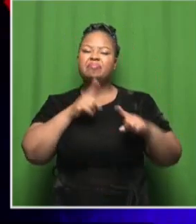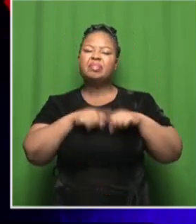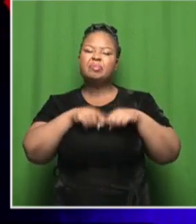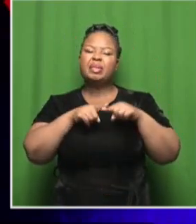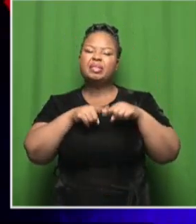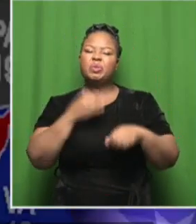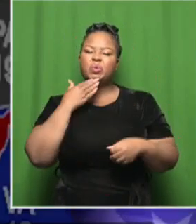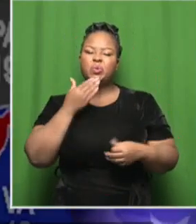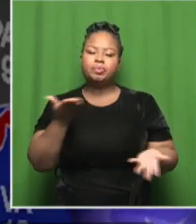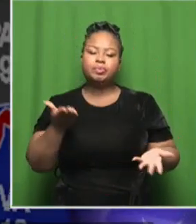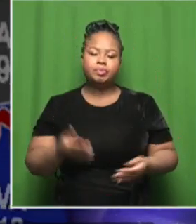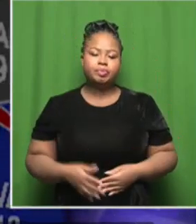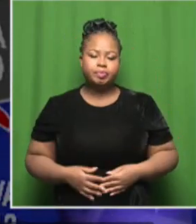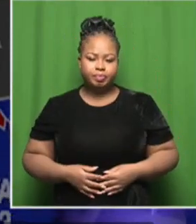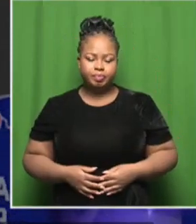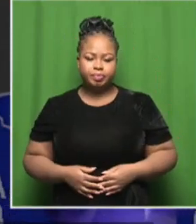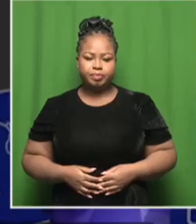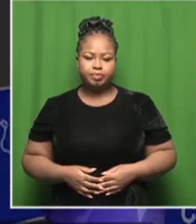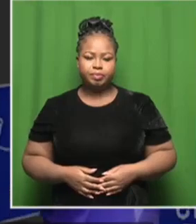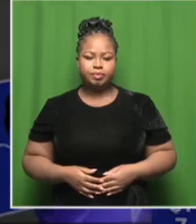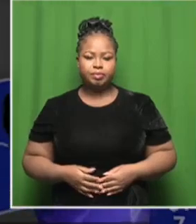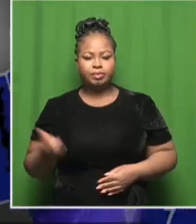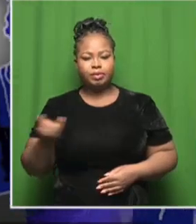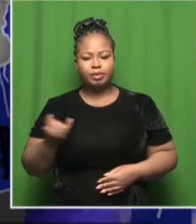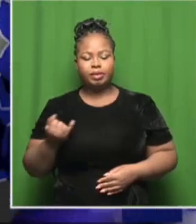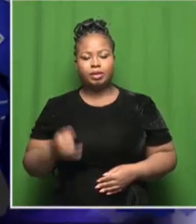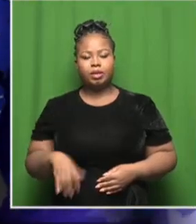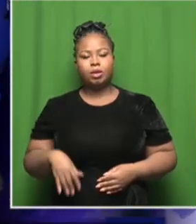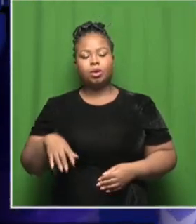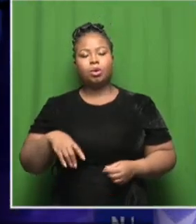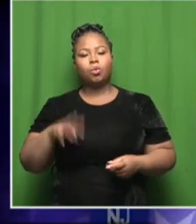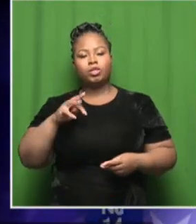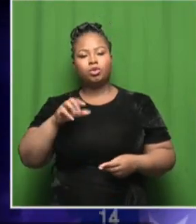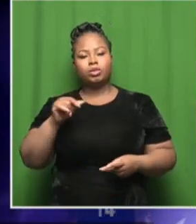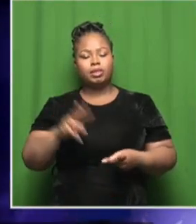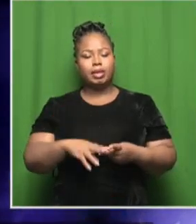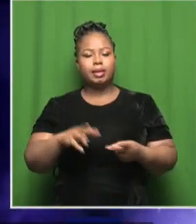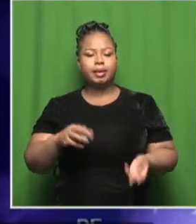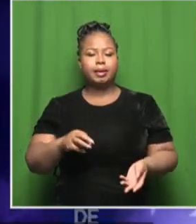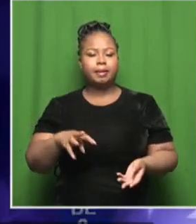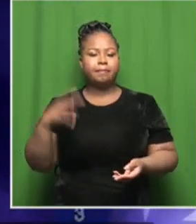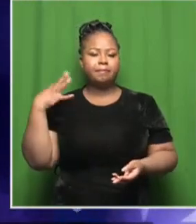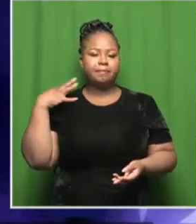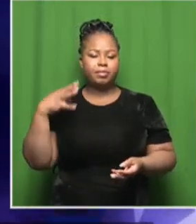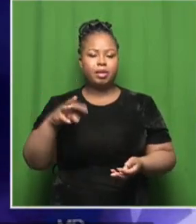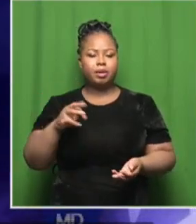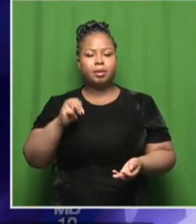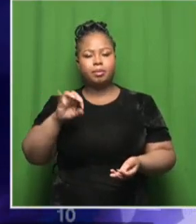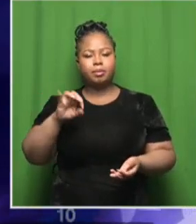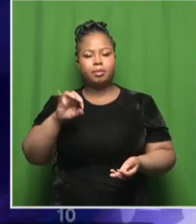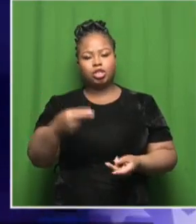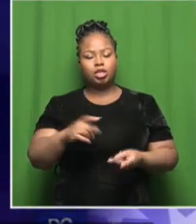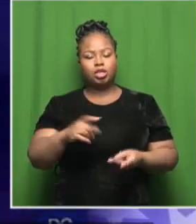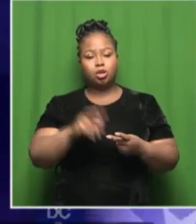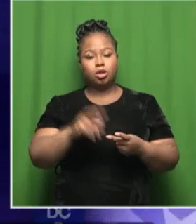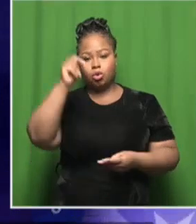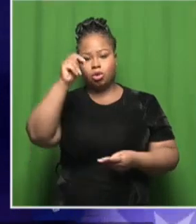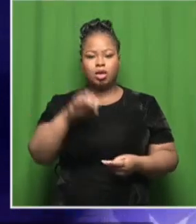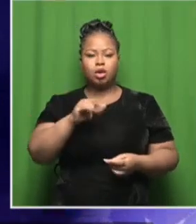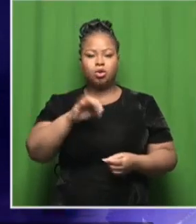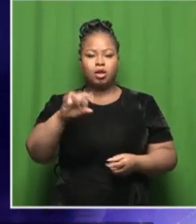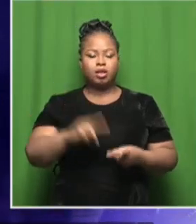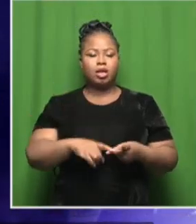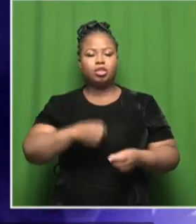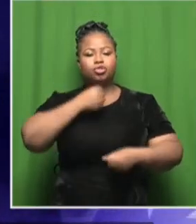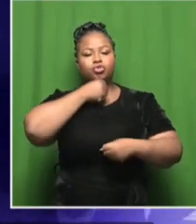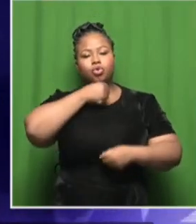wins. States like Wisconsin, Michigan, Pennsylvania, North Carolina, Georgia, Arizona,